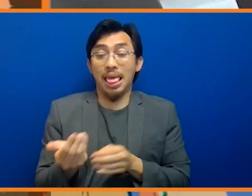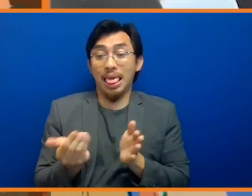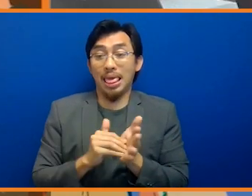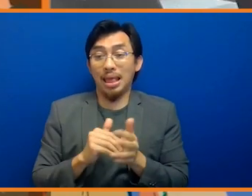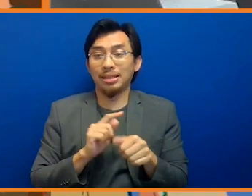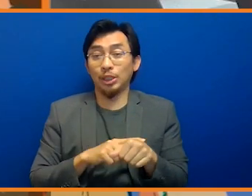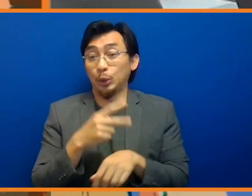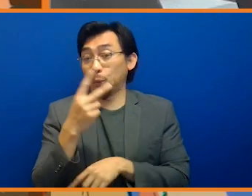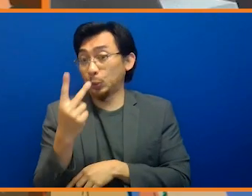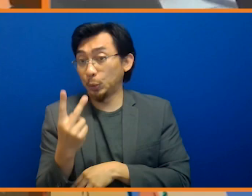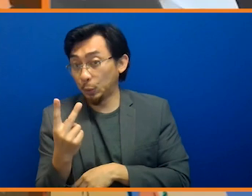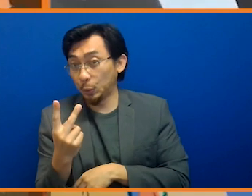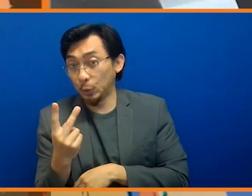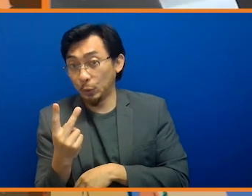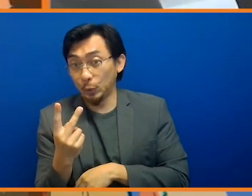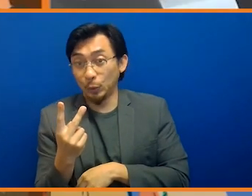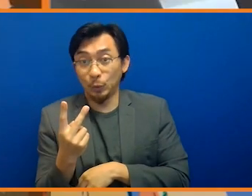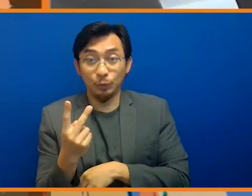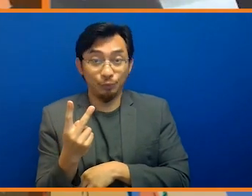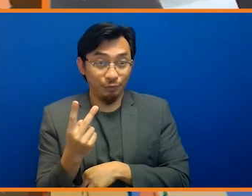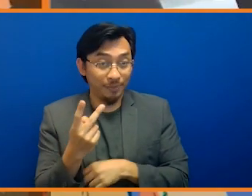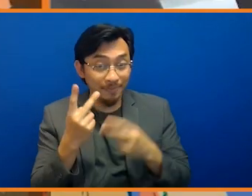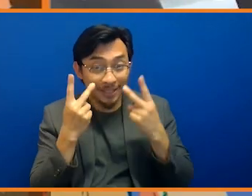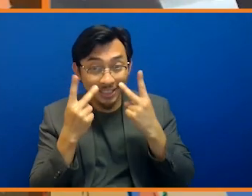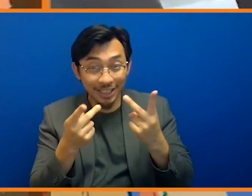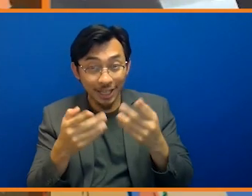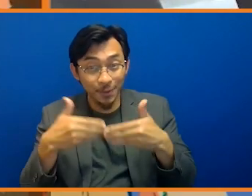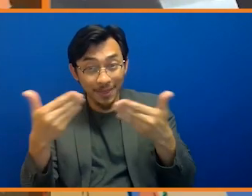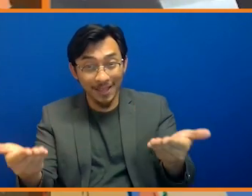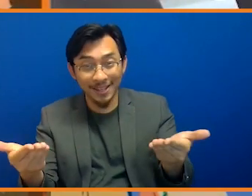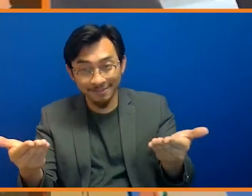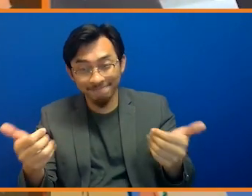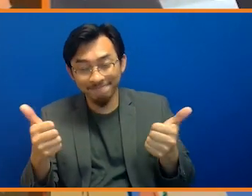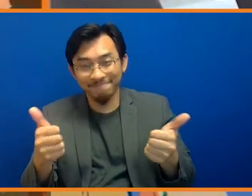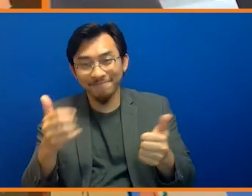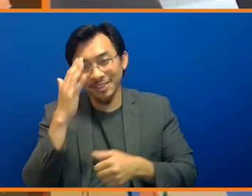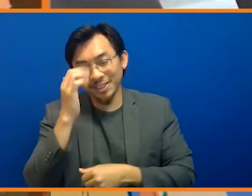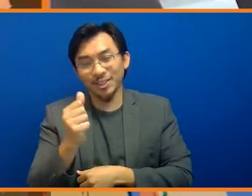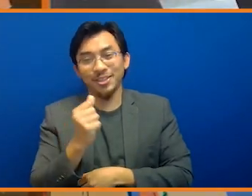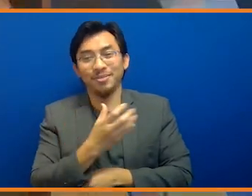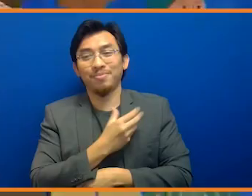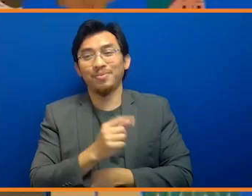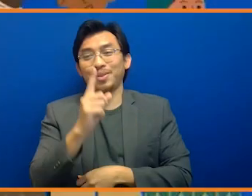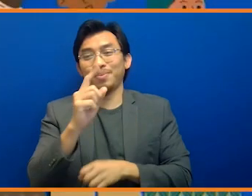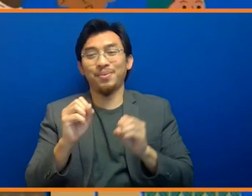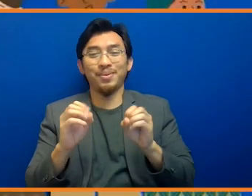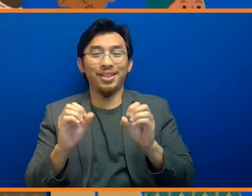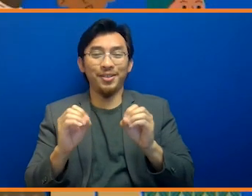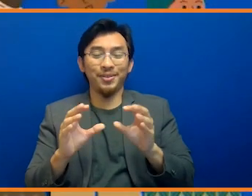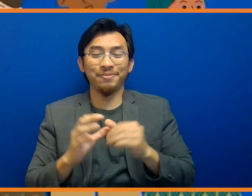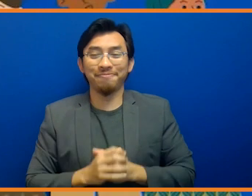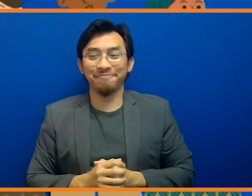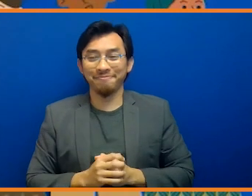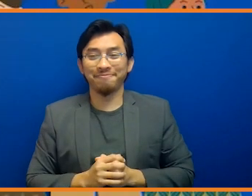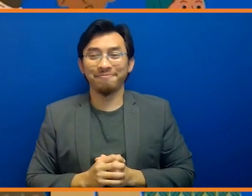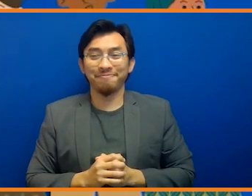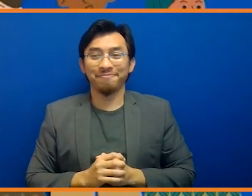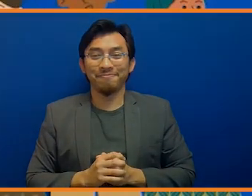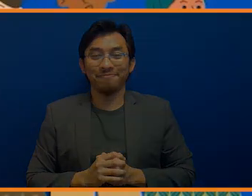back to you again at 2 o'clock. See you then. Wassalamualaikum warahmatullahi wabarakatuh.